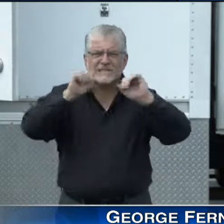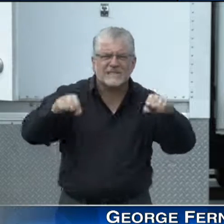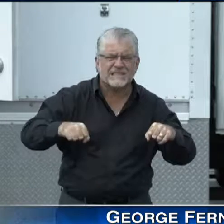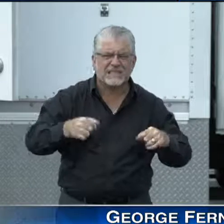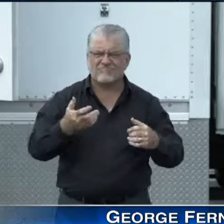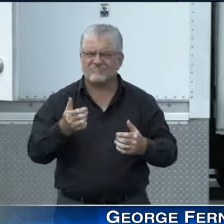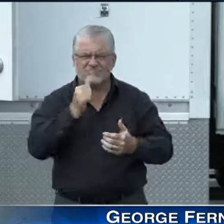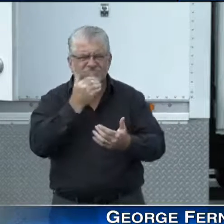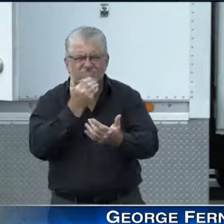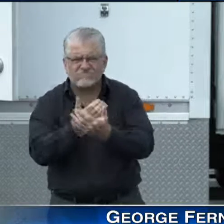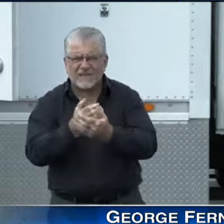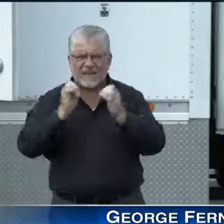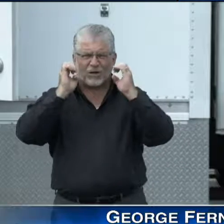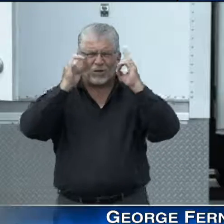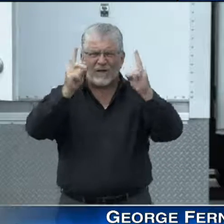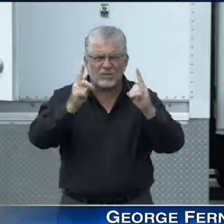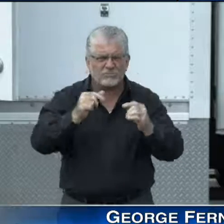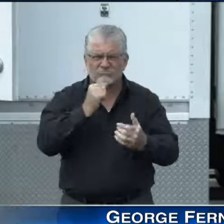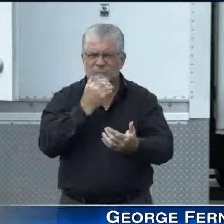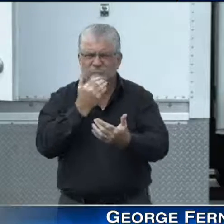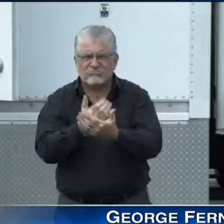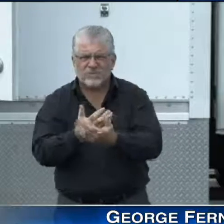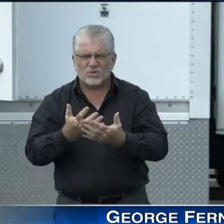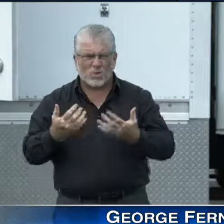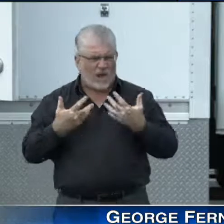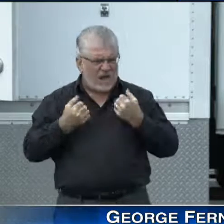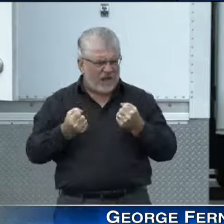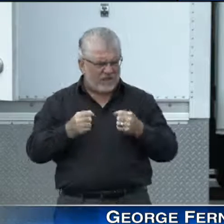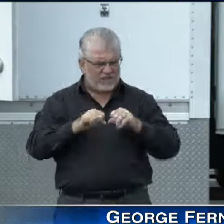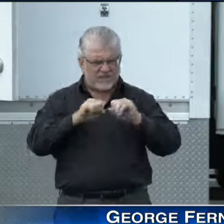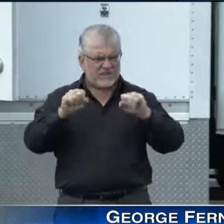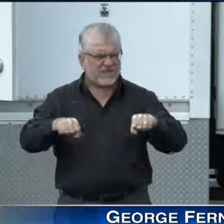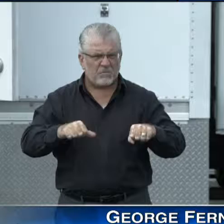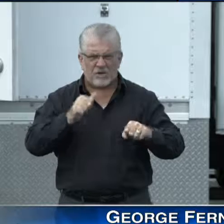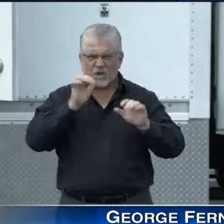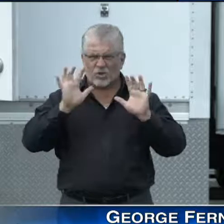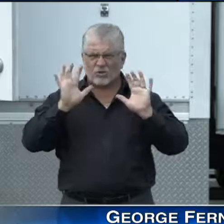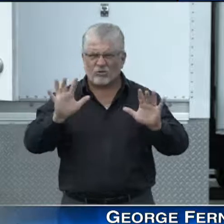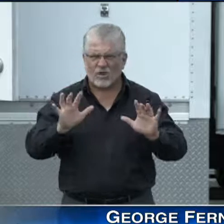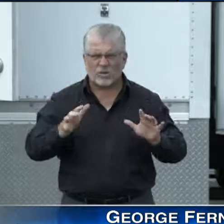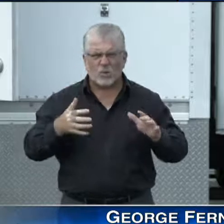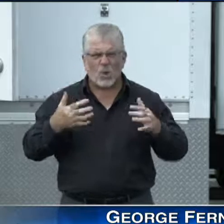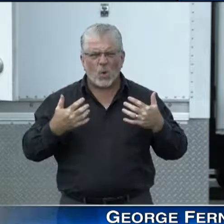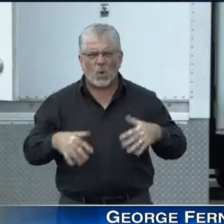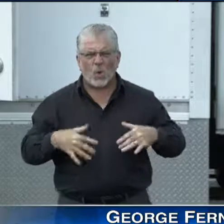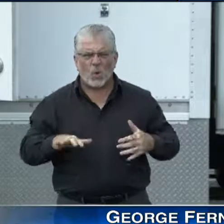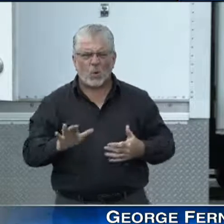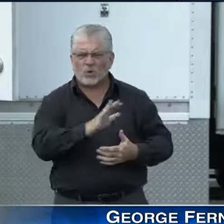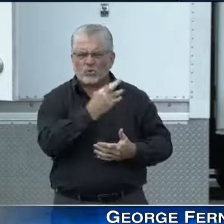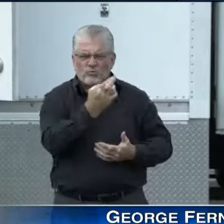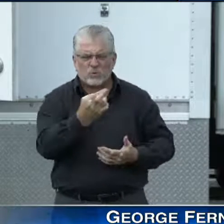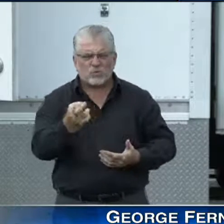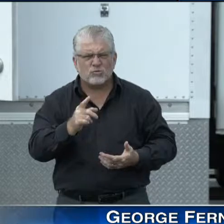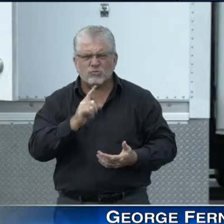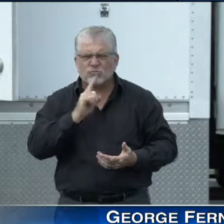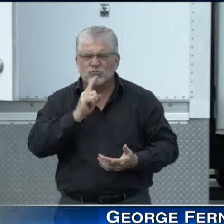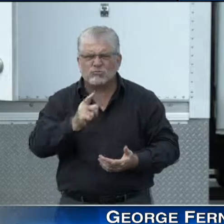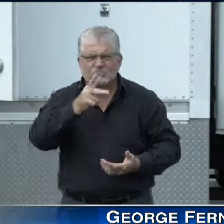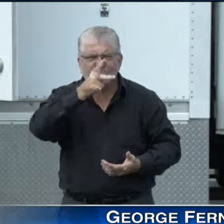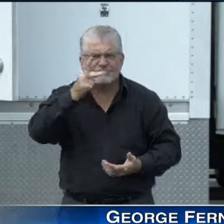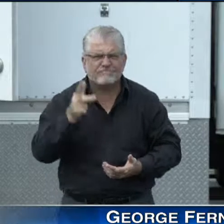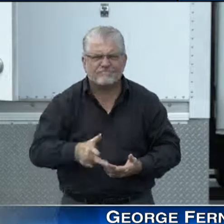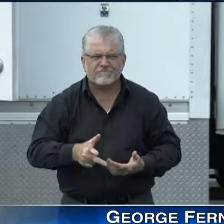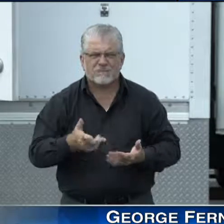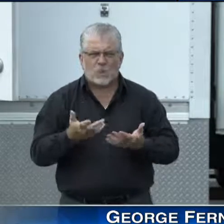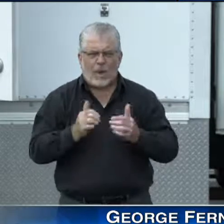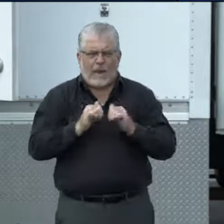health care, they are now facing COVID-19 with very limited resources to protect themselves and the ones they love.